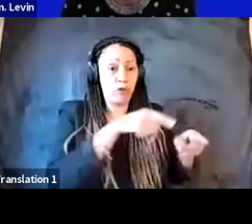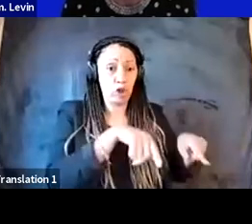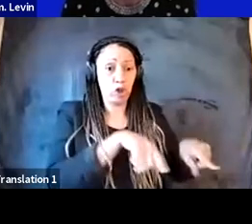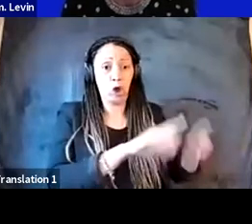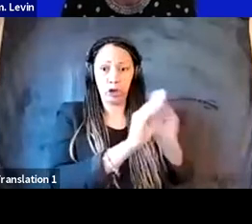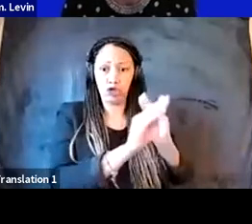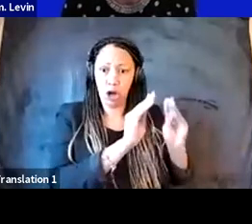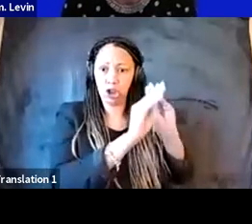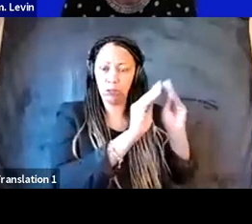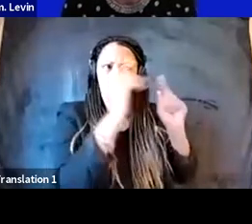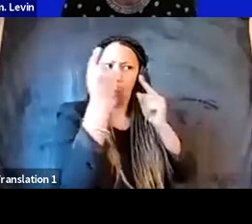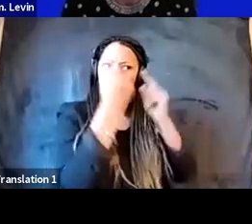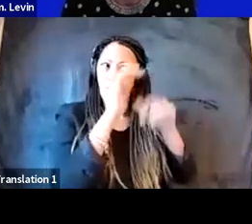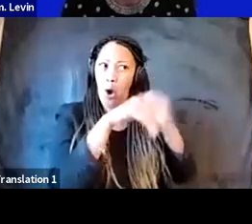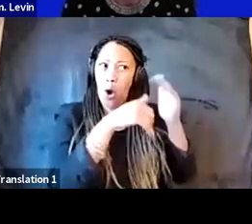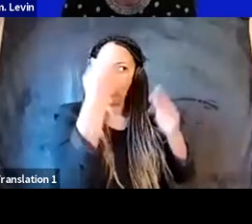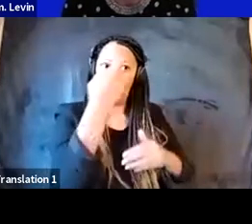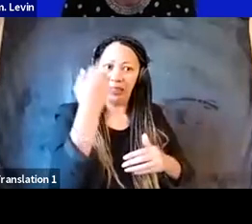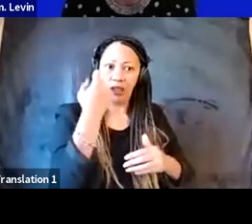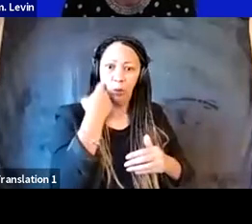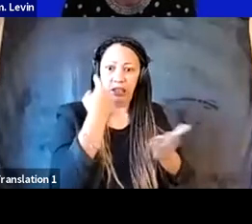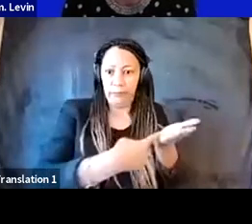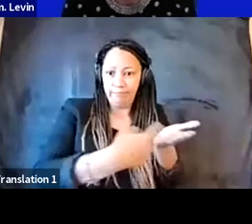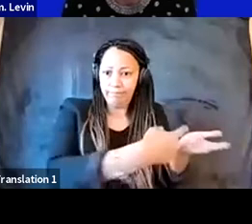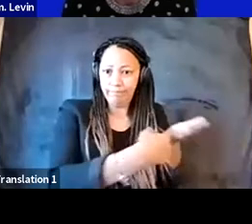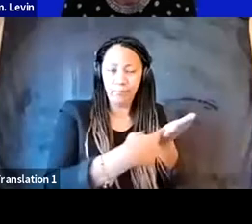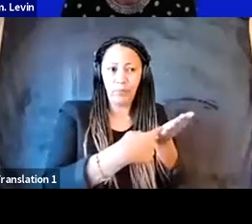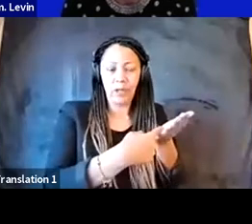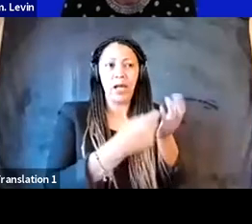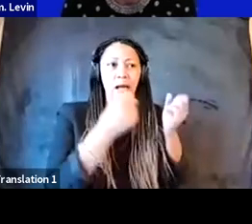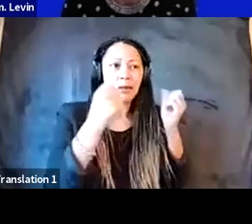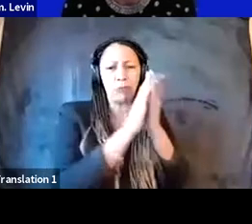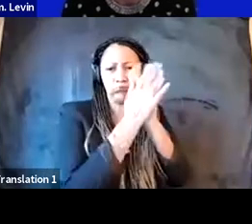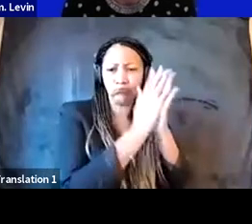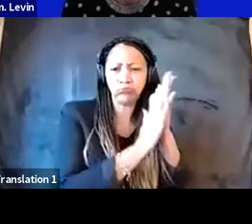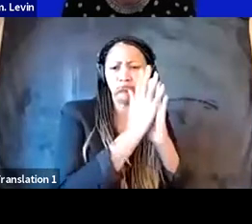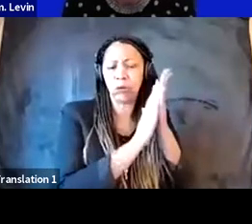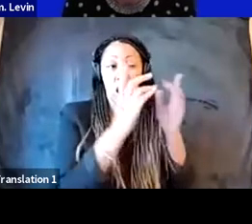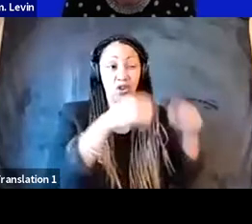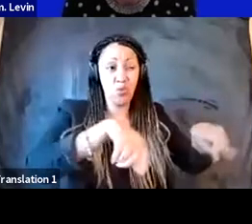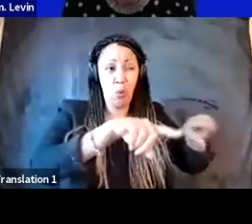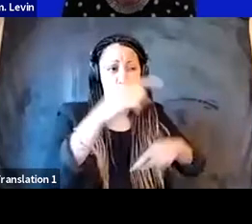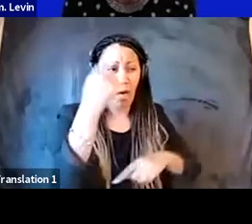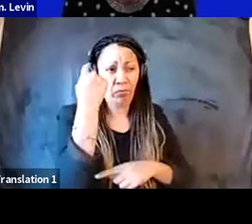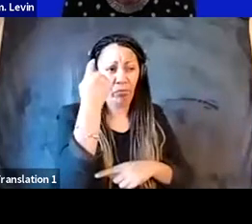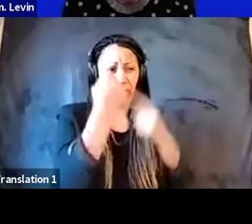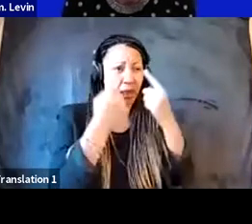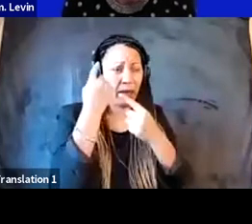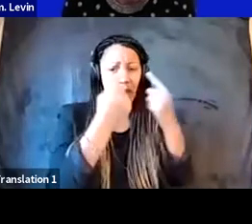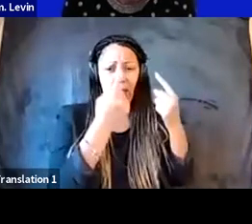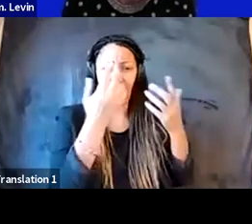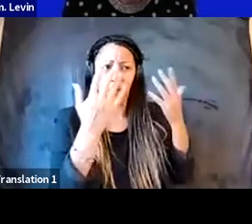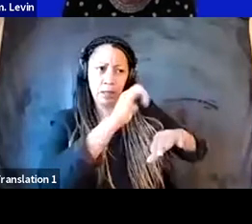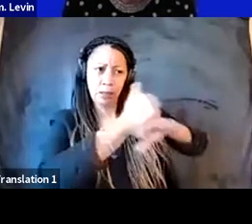wondering, for all the reasons you just said about the heavily trafficked area, I mean, are you all thinking that you're going to be doing staging